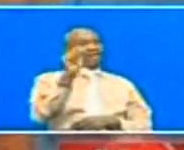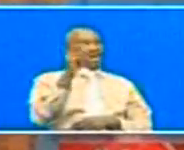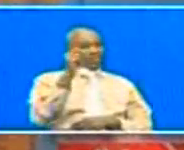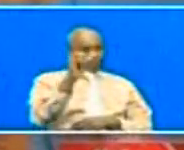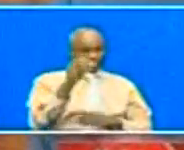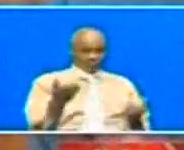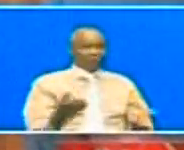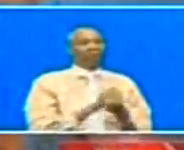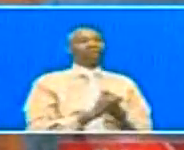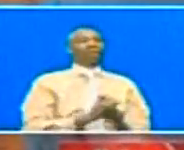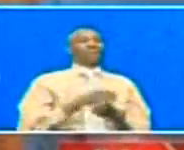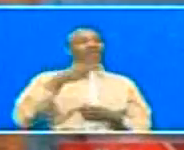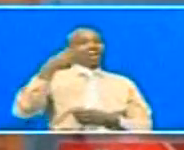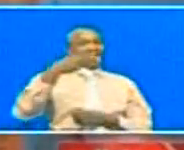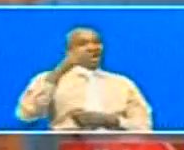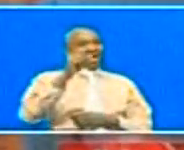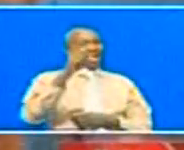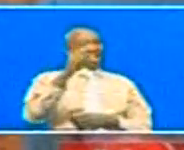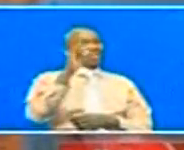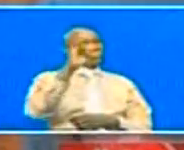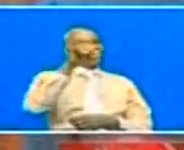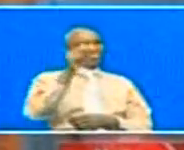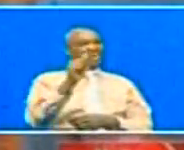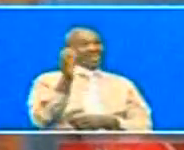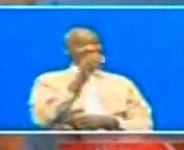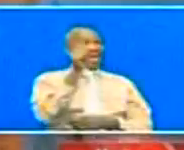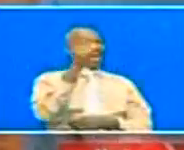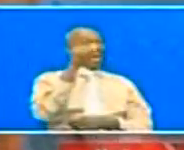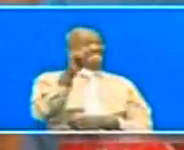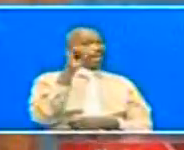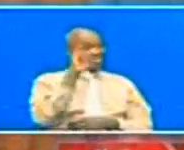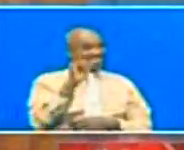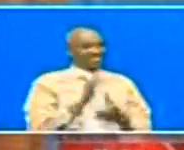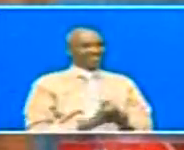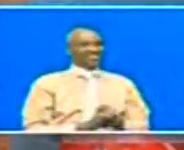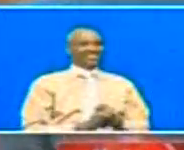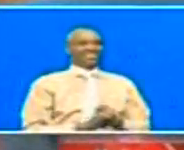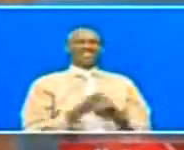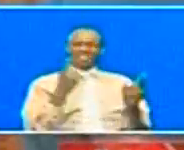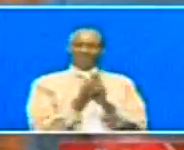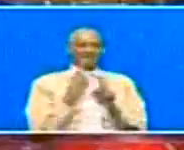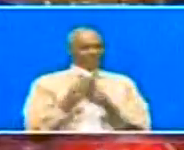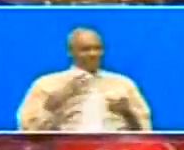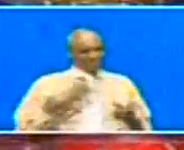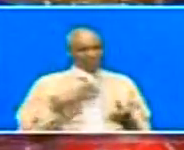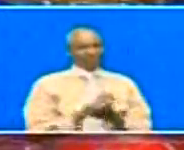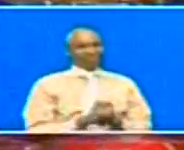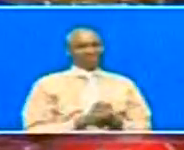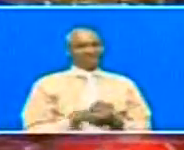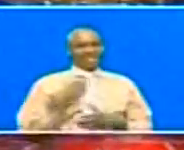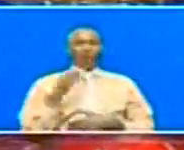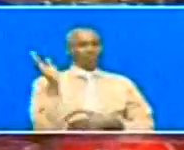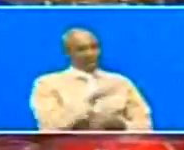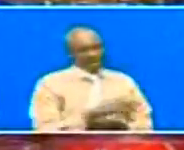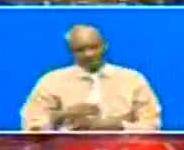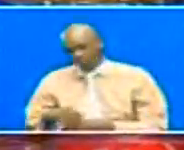Hadija Ali. You know, and people Jweria Omari. Let's come back to Catherine